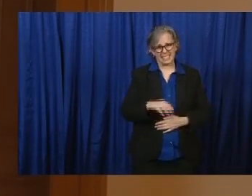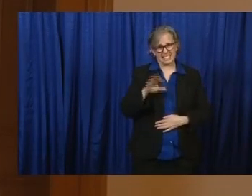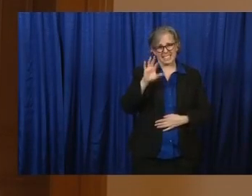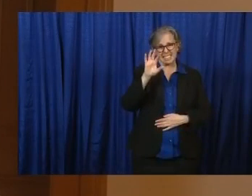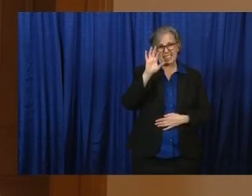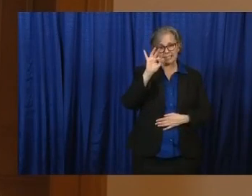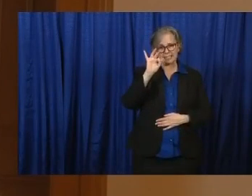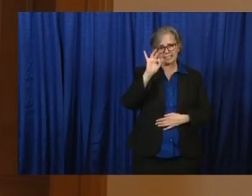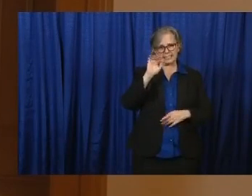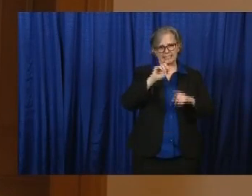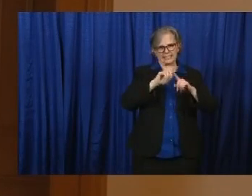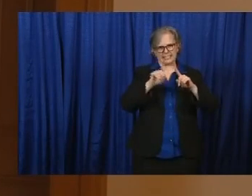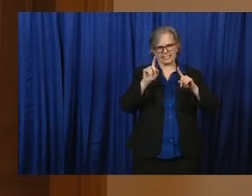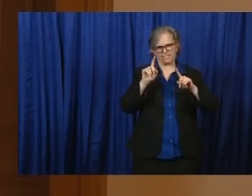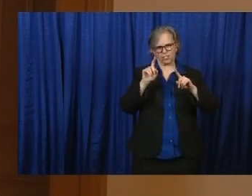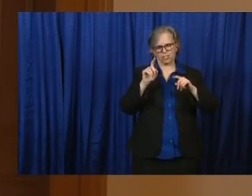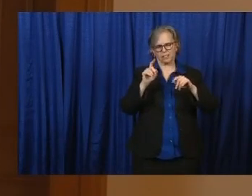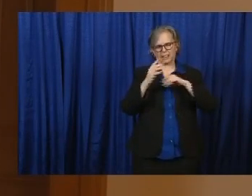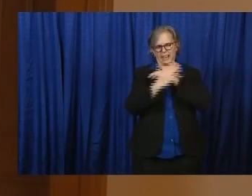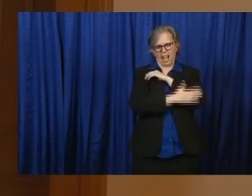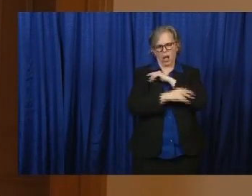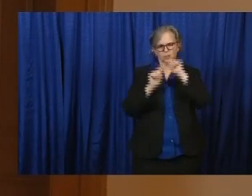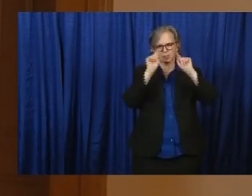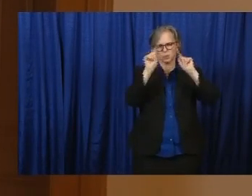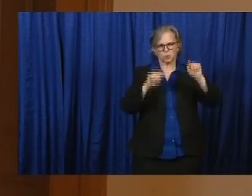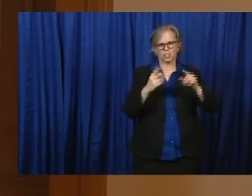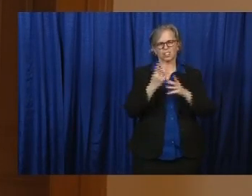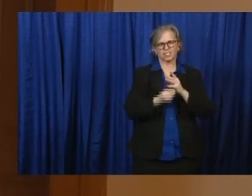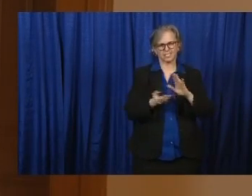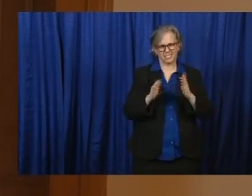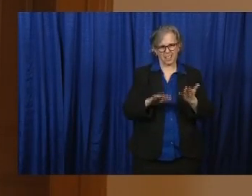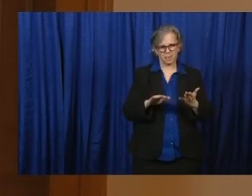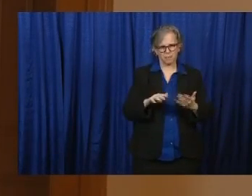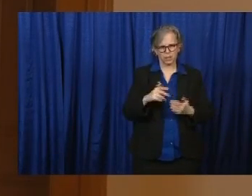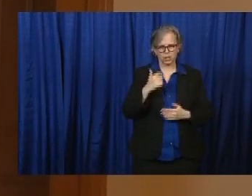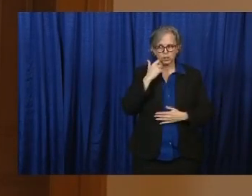so that is information I've just received.